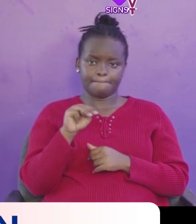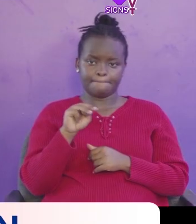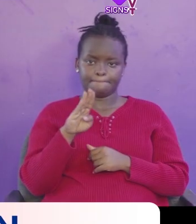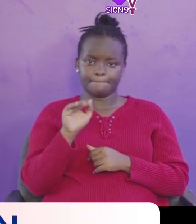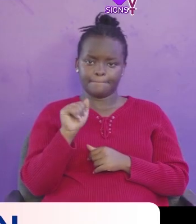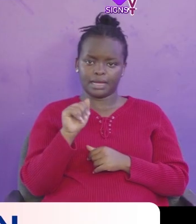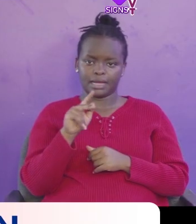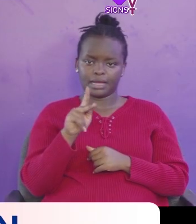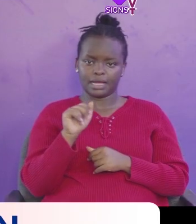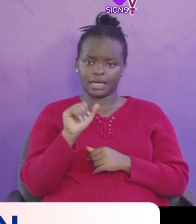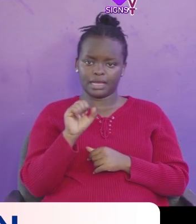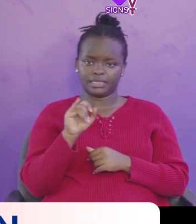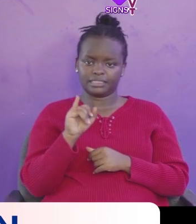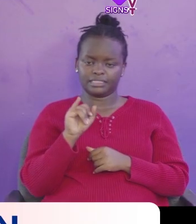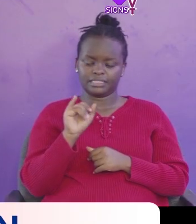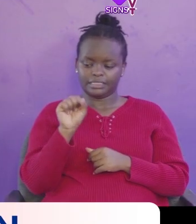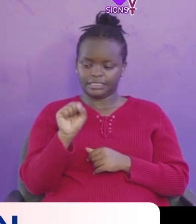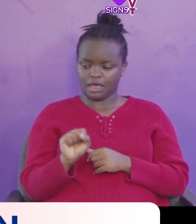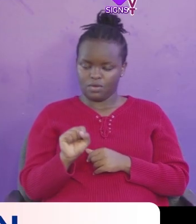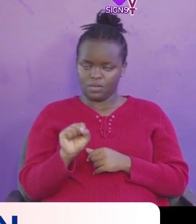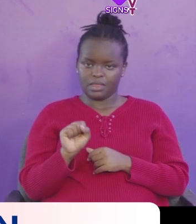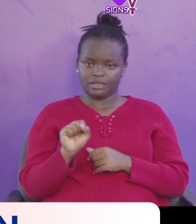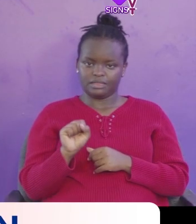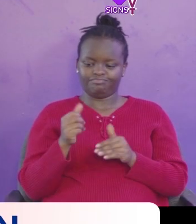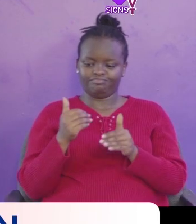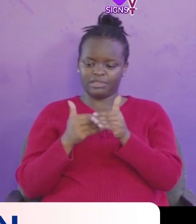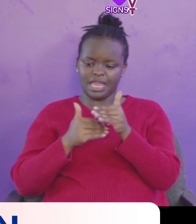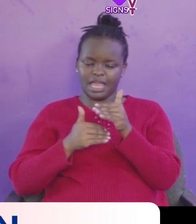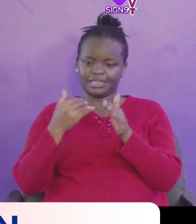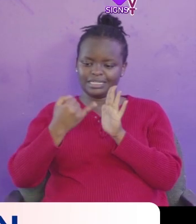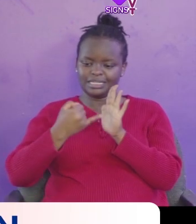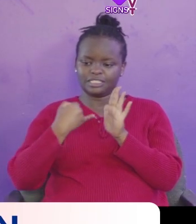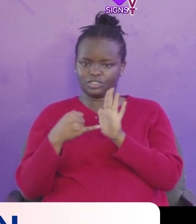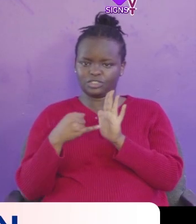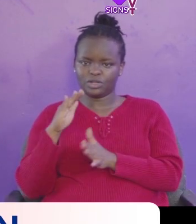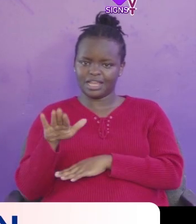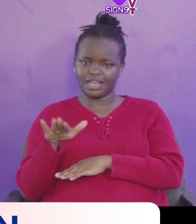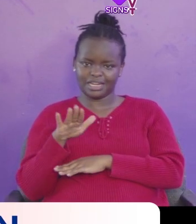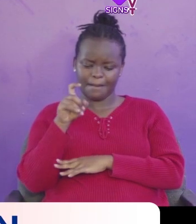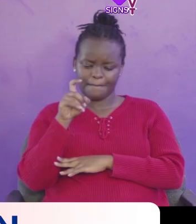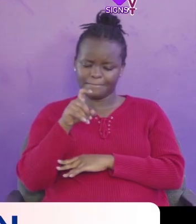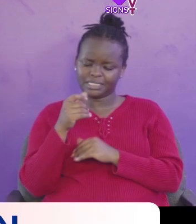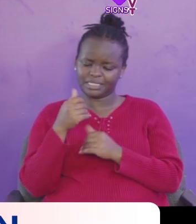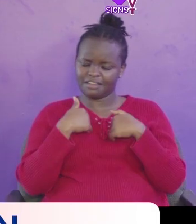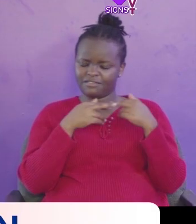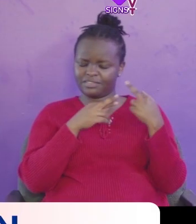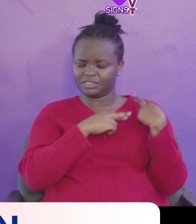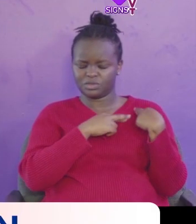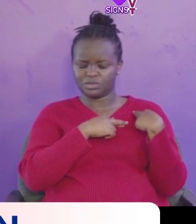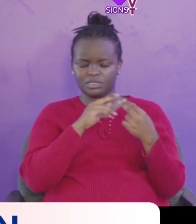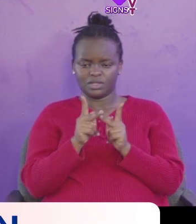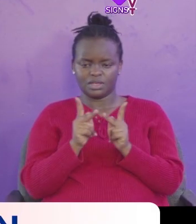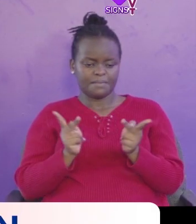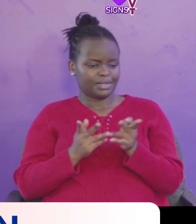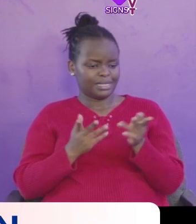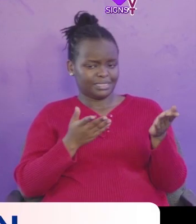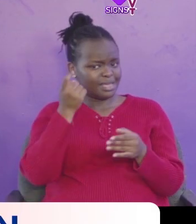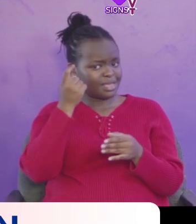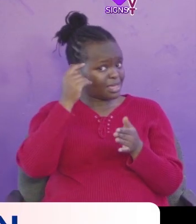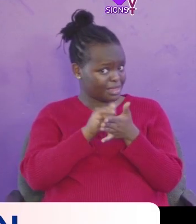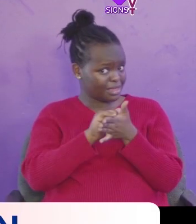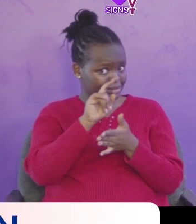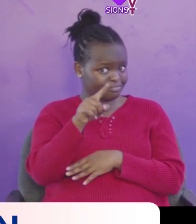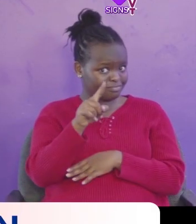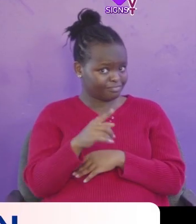Yeah. Many of these companies in industrial area should have corporate social responsibility to the area. Don't you think so?